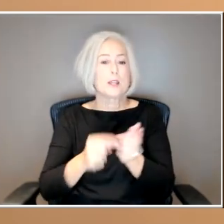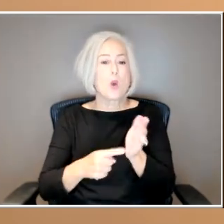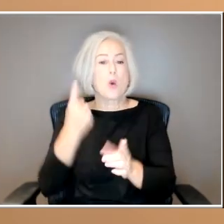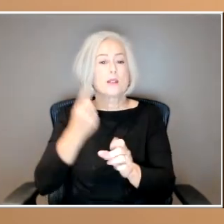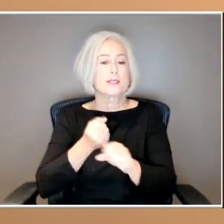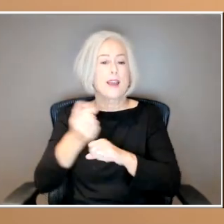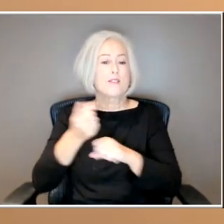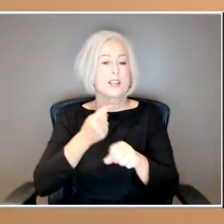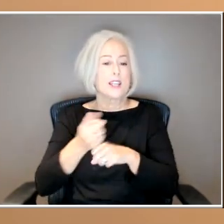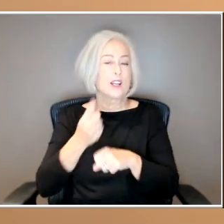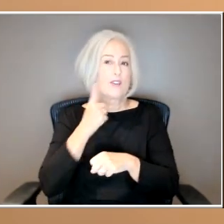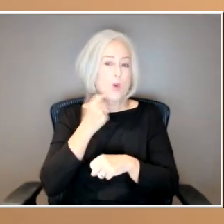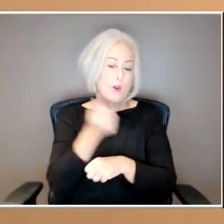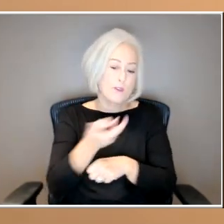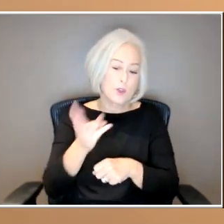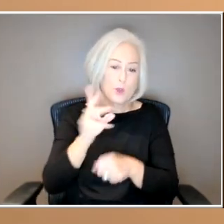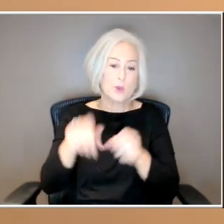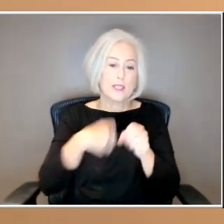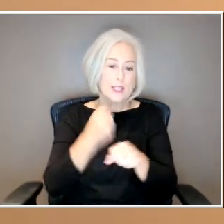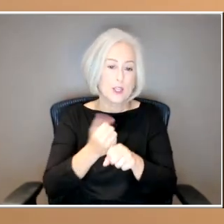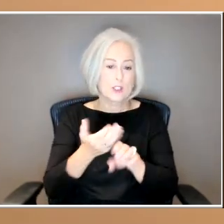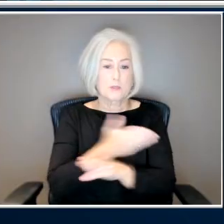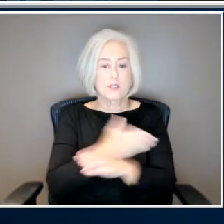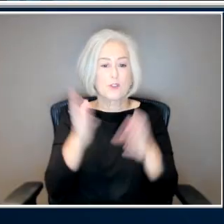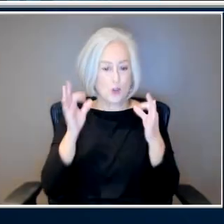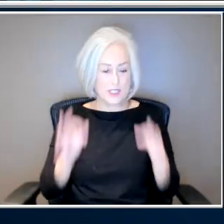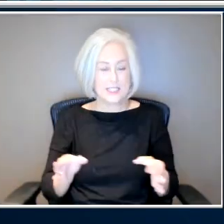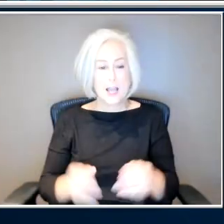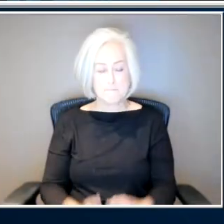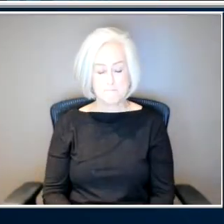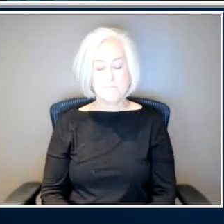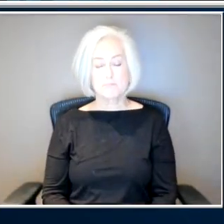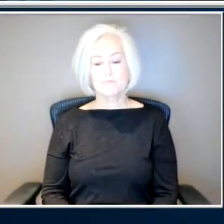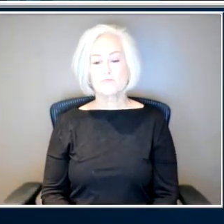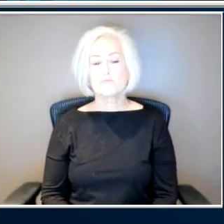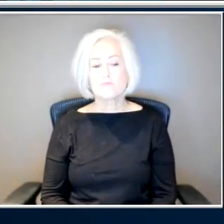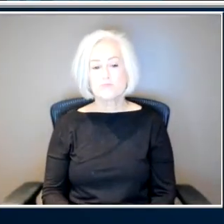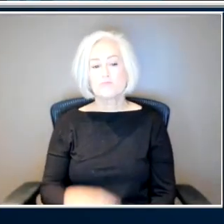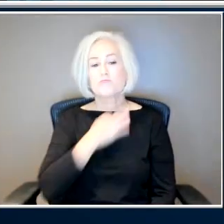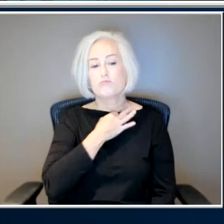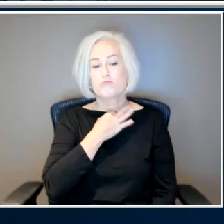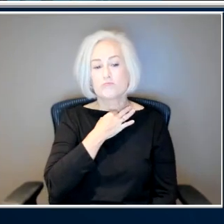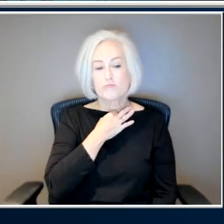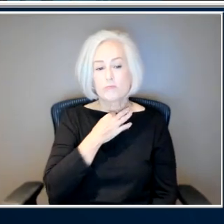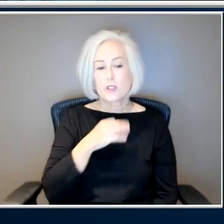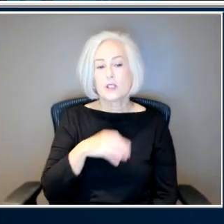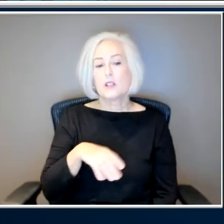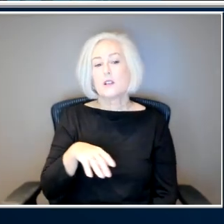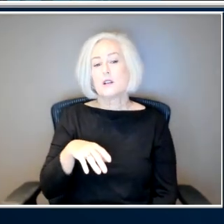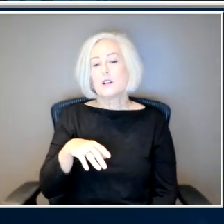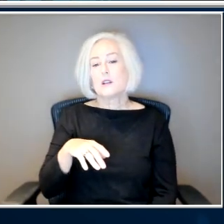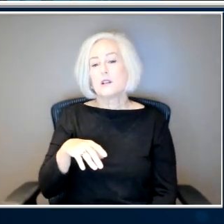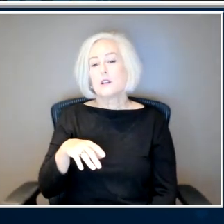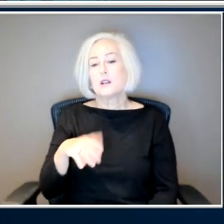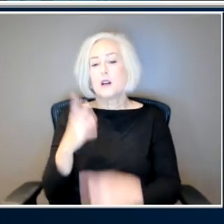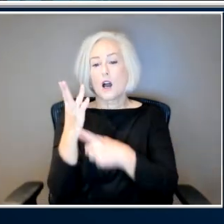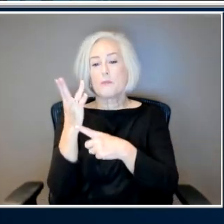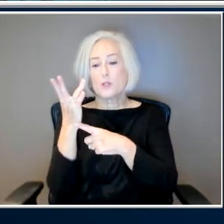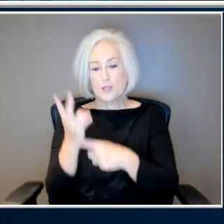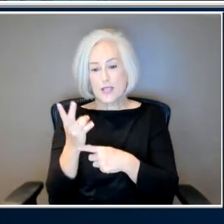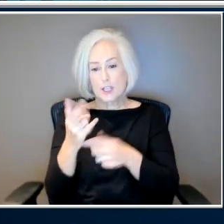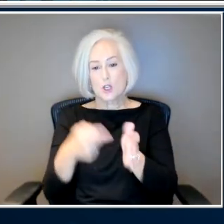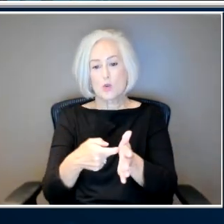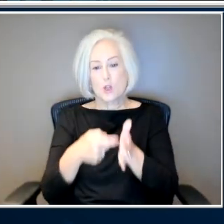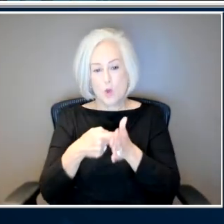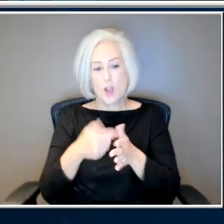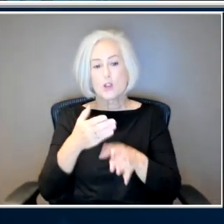they gather that information and decide what's right for them. So is a genetic mutation required in order to get a risk-reducing mastectomy? I mean, can